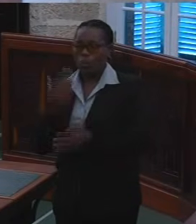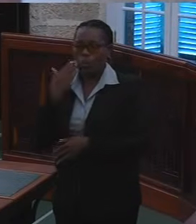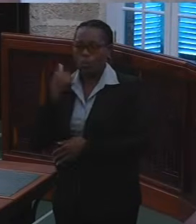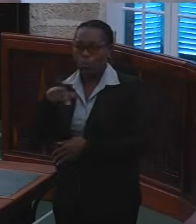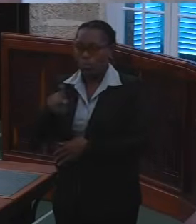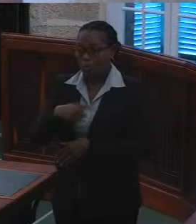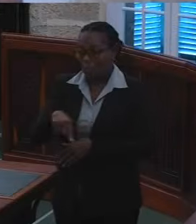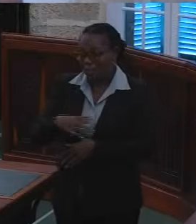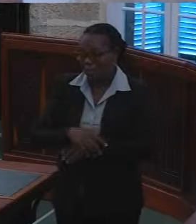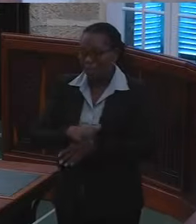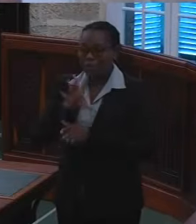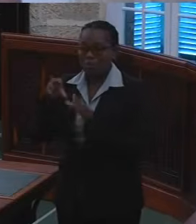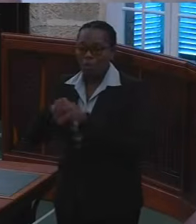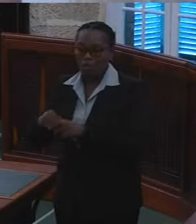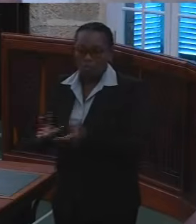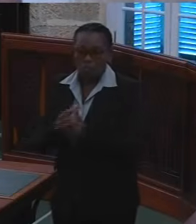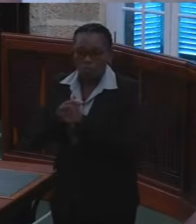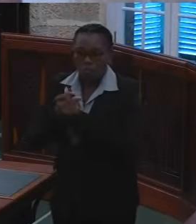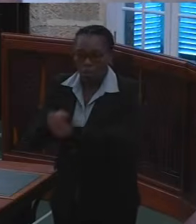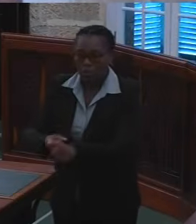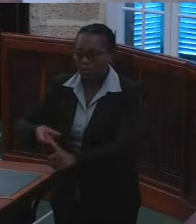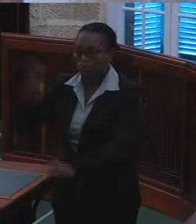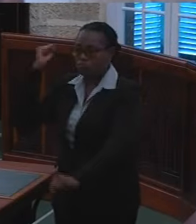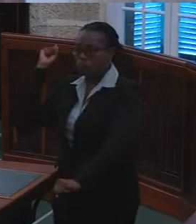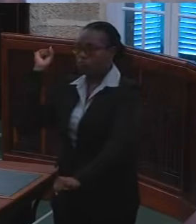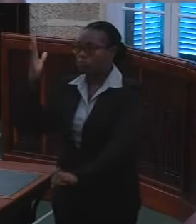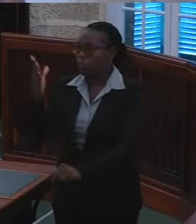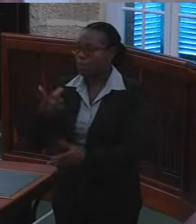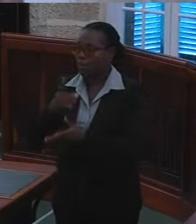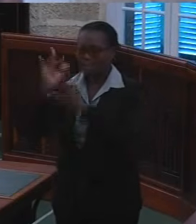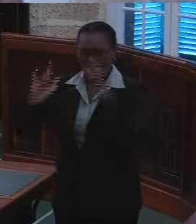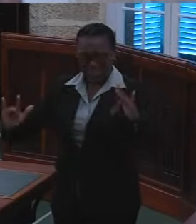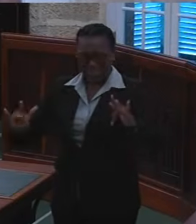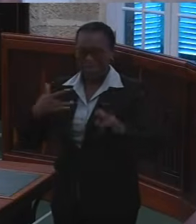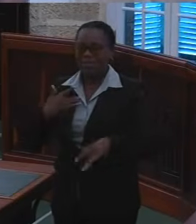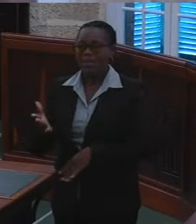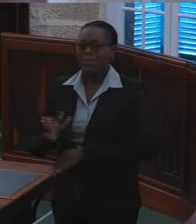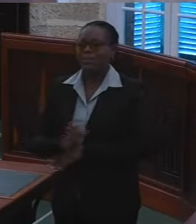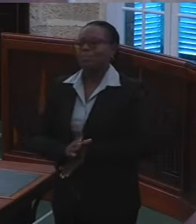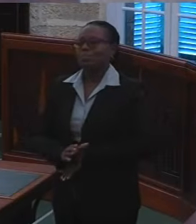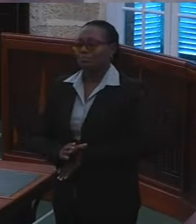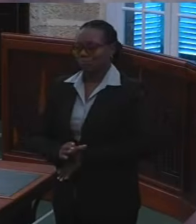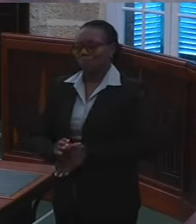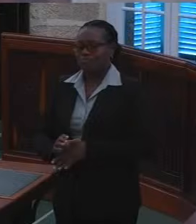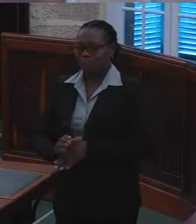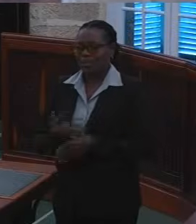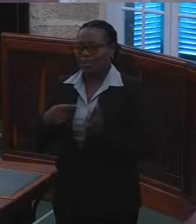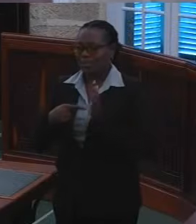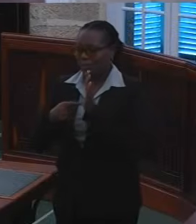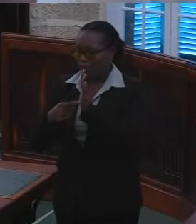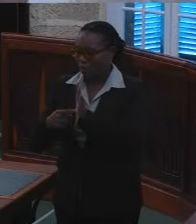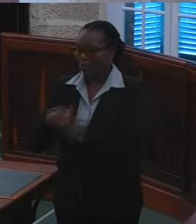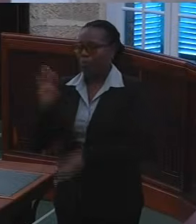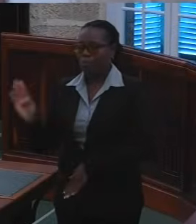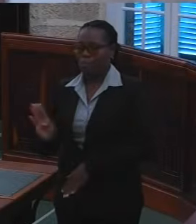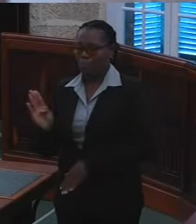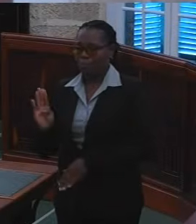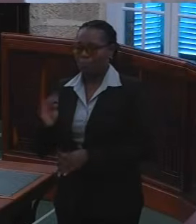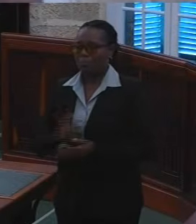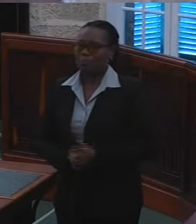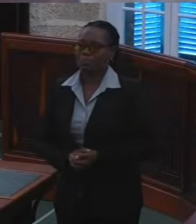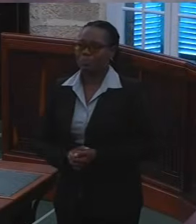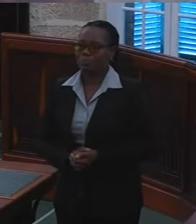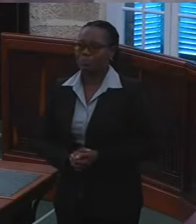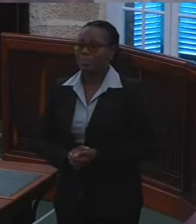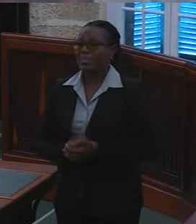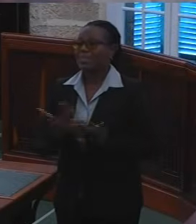go on the world stage and win medals and bring home for Barbados, just like our juniors did over the last couple of weeks. And that is why we have to ensure